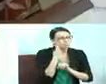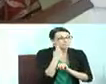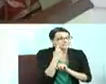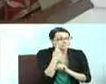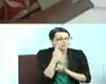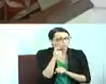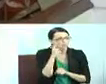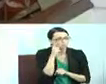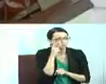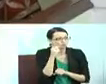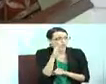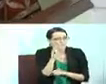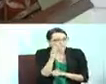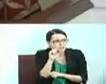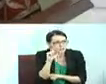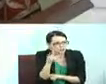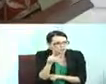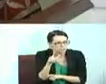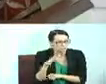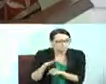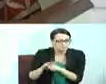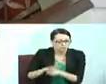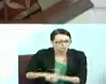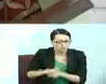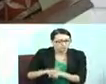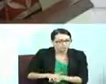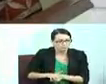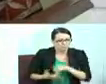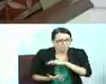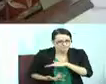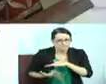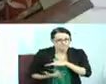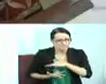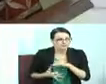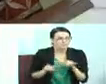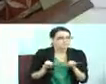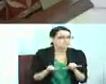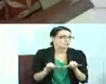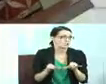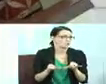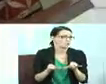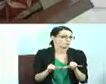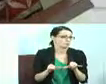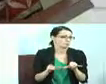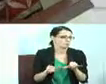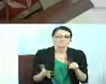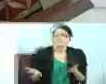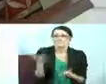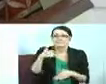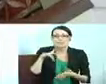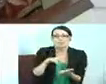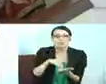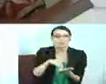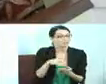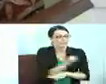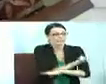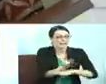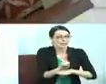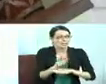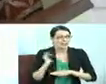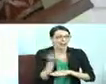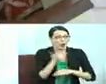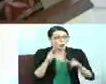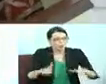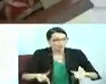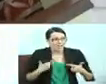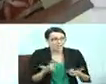racial tensions, this stuff still goes on, it remains at center stage. Juneteenth is